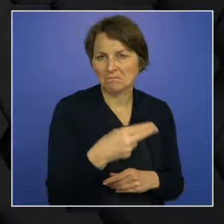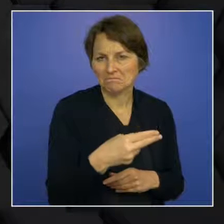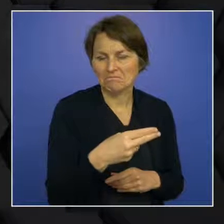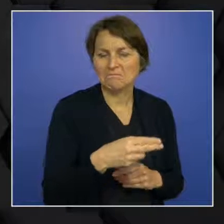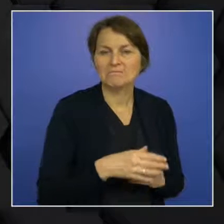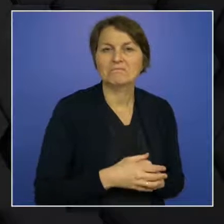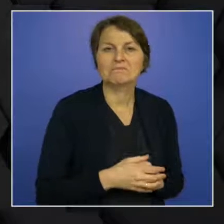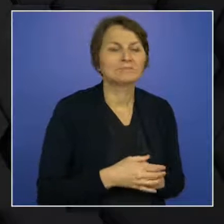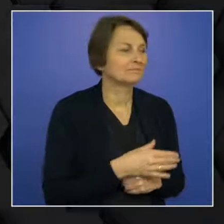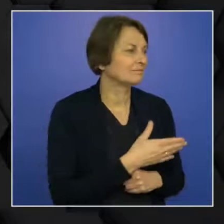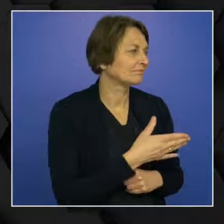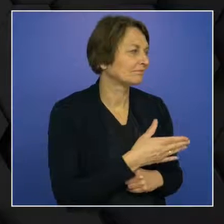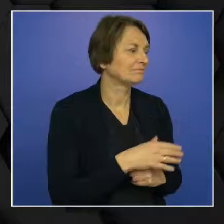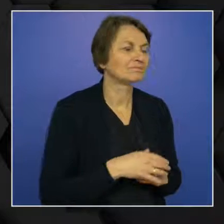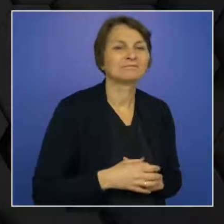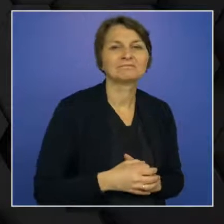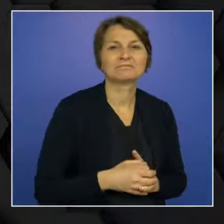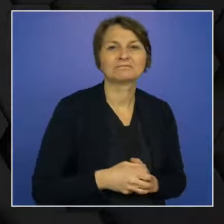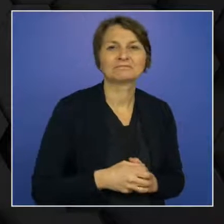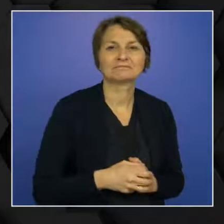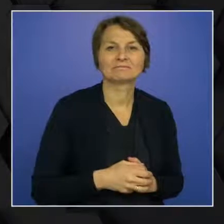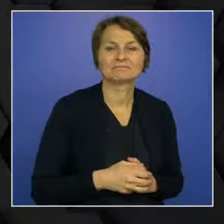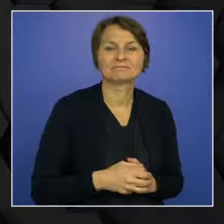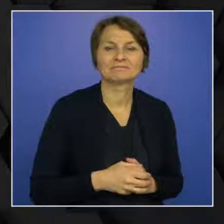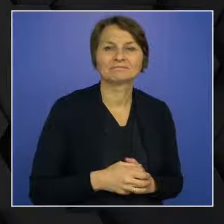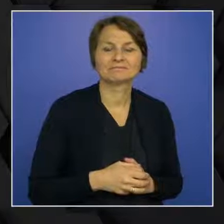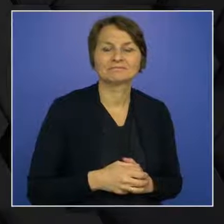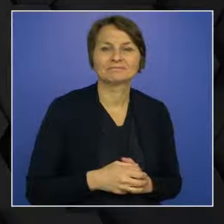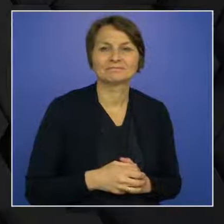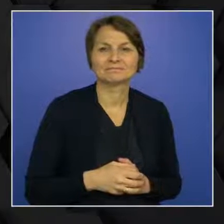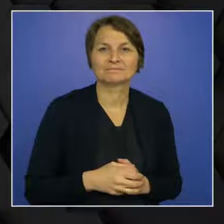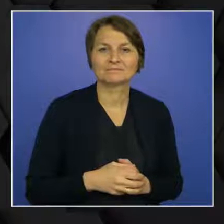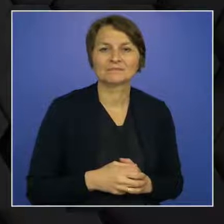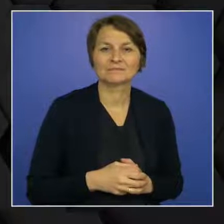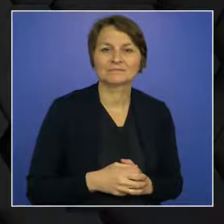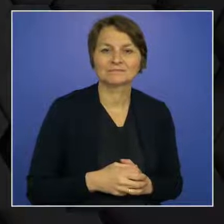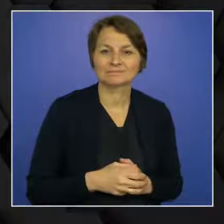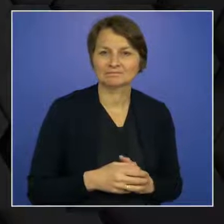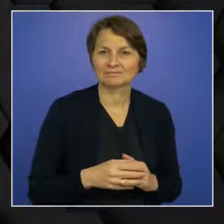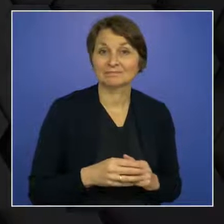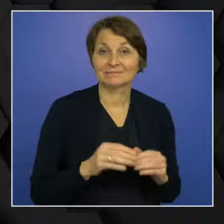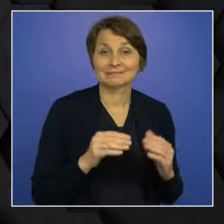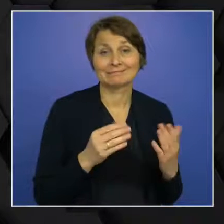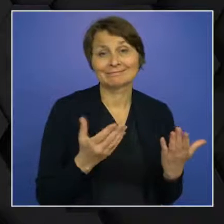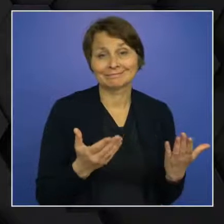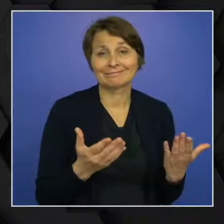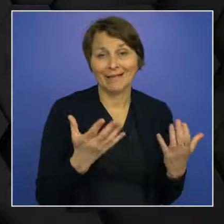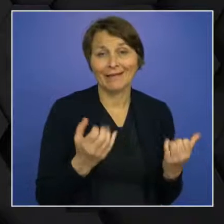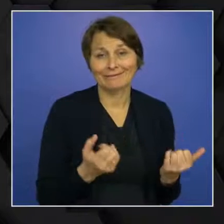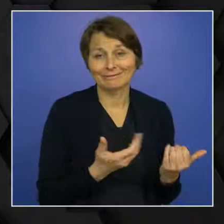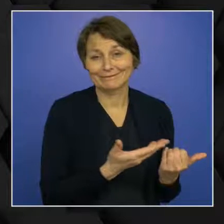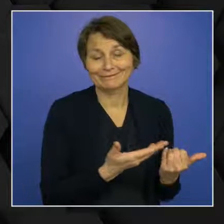media service. That is already in use, of course.